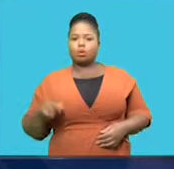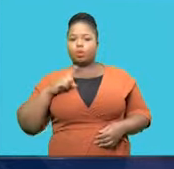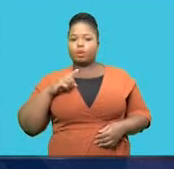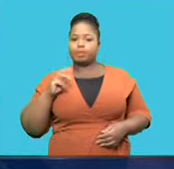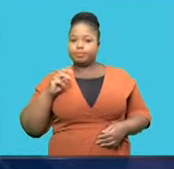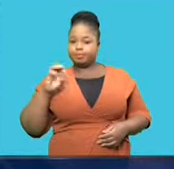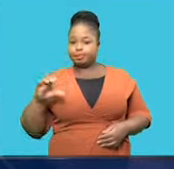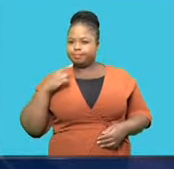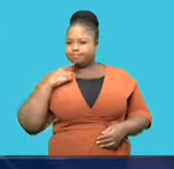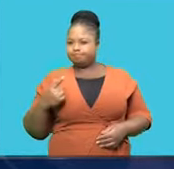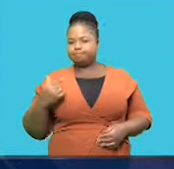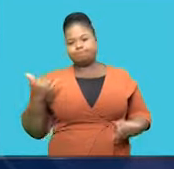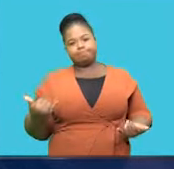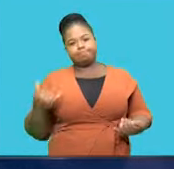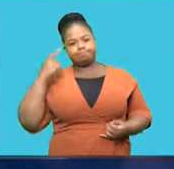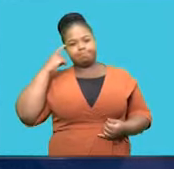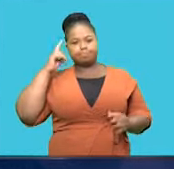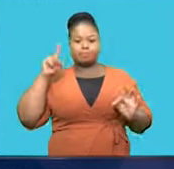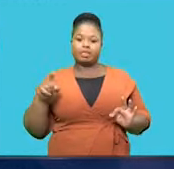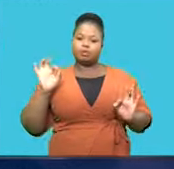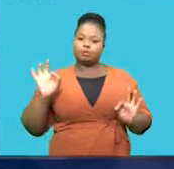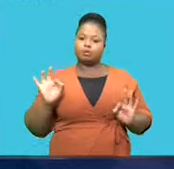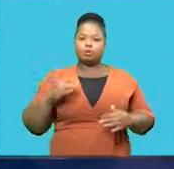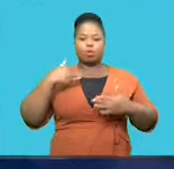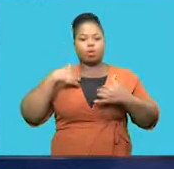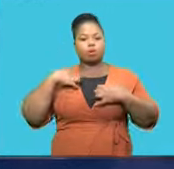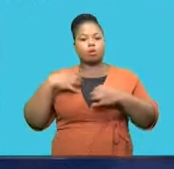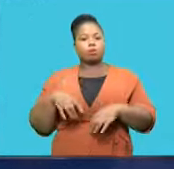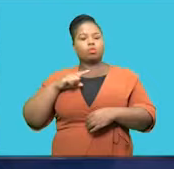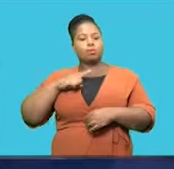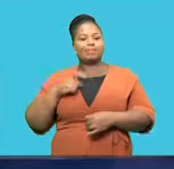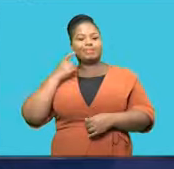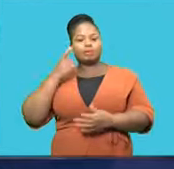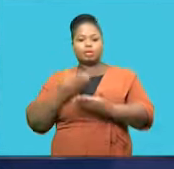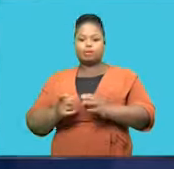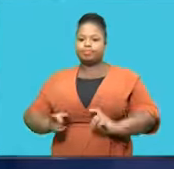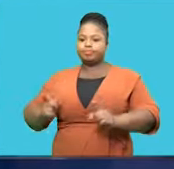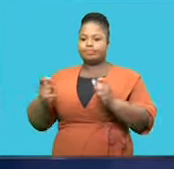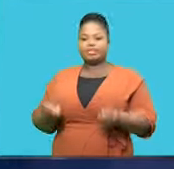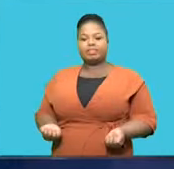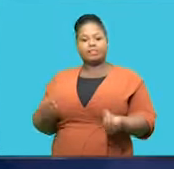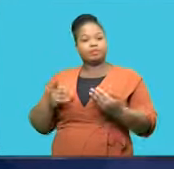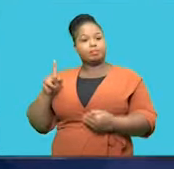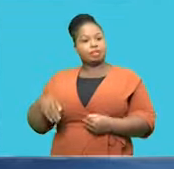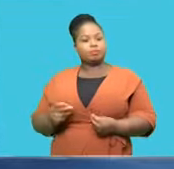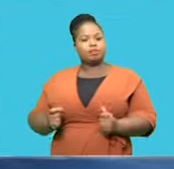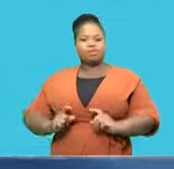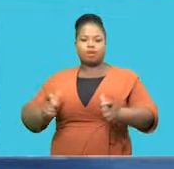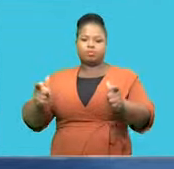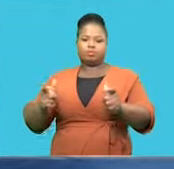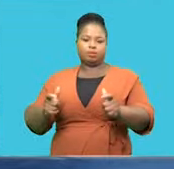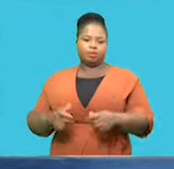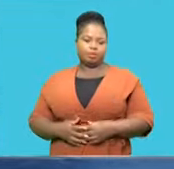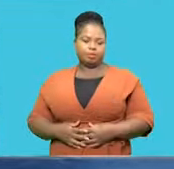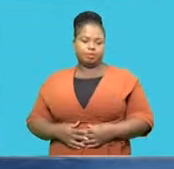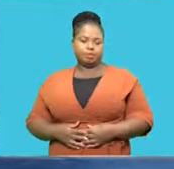njengo-Mmc ngingathi ngifanele ukuthi ngibe ne-operation yami so that ngikwazi ukuthi ngi-accelerate i-service delivery, ngenza ukuthi izinto zenzeke